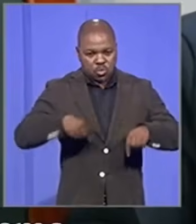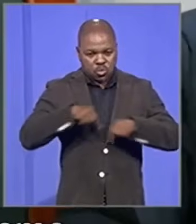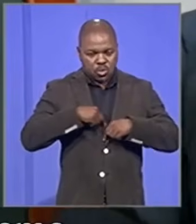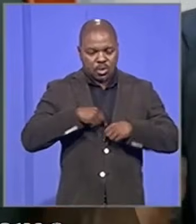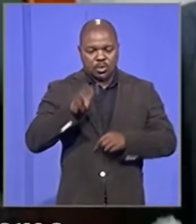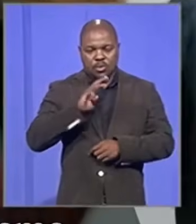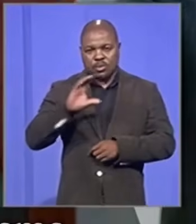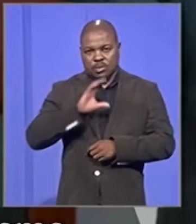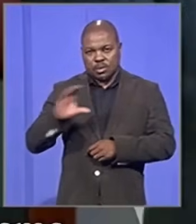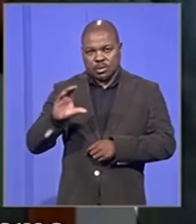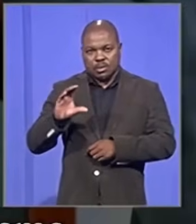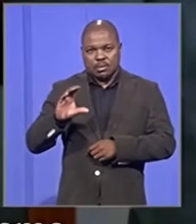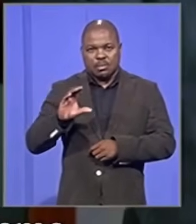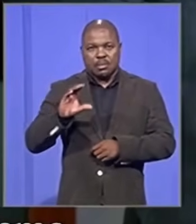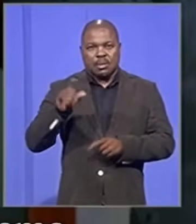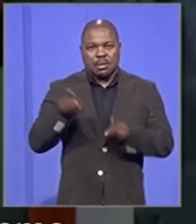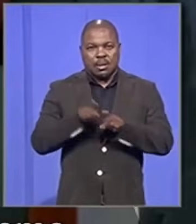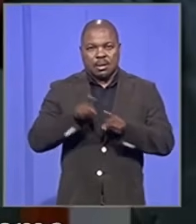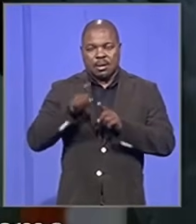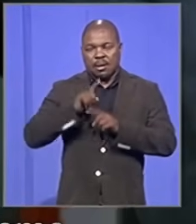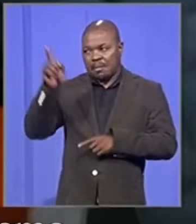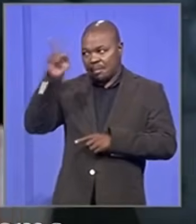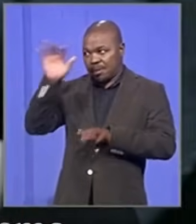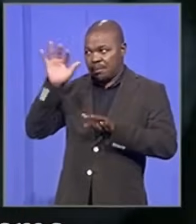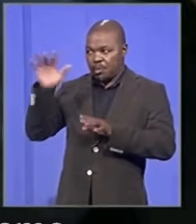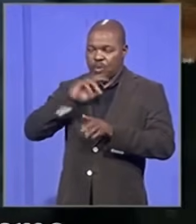Western Cape have united colored and black people.